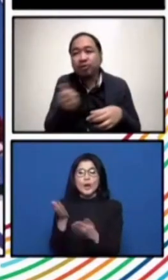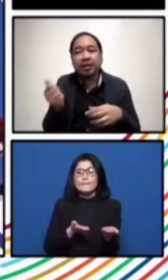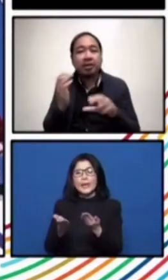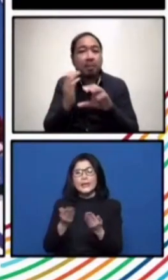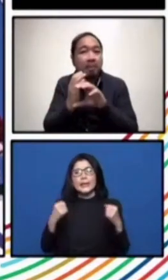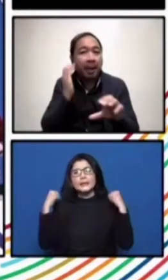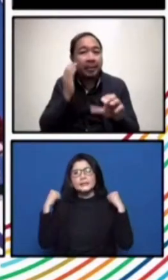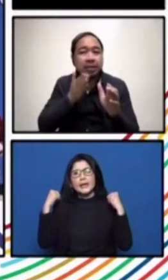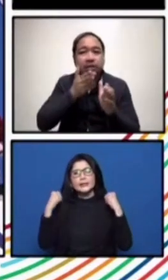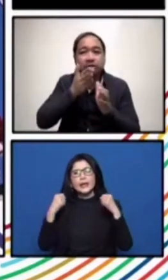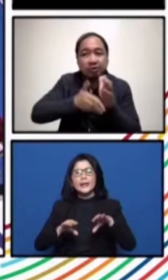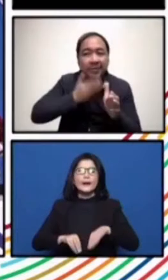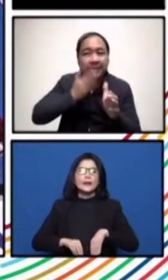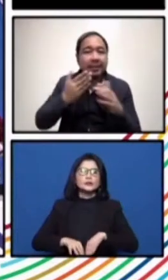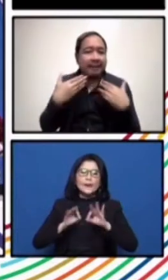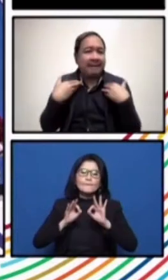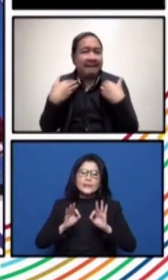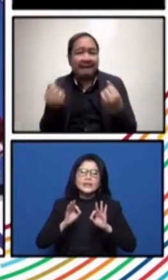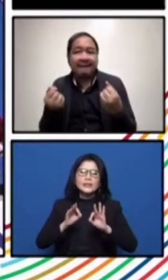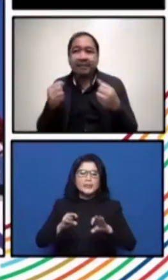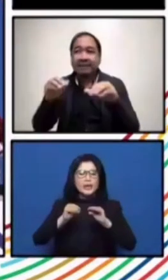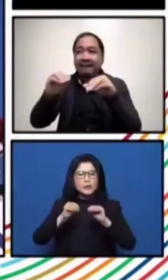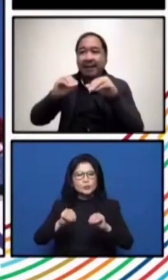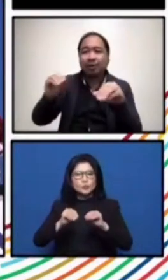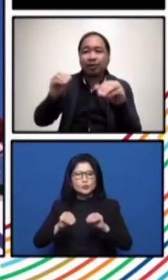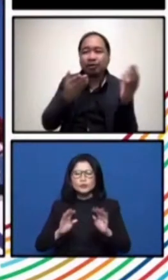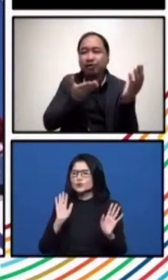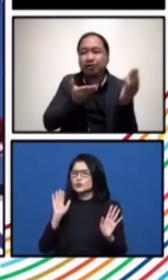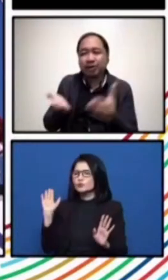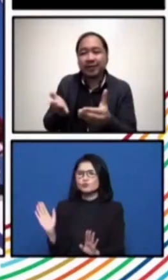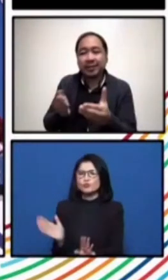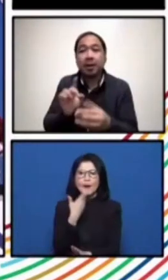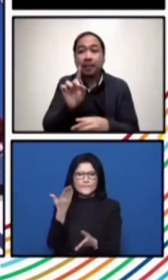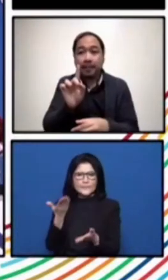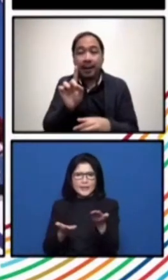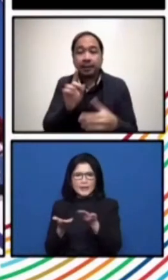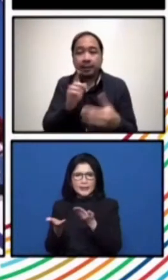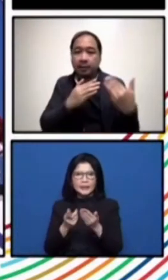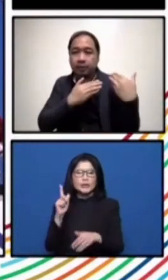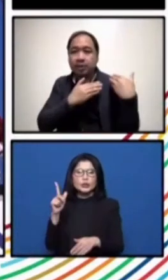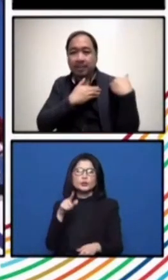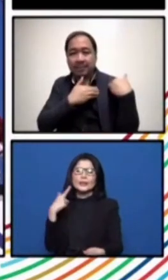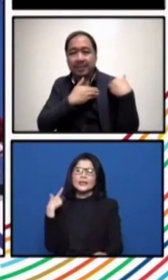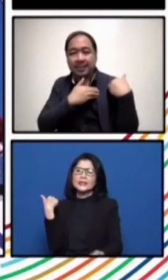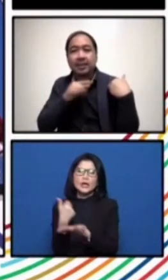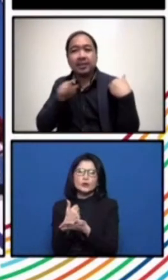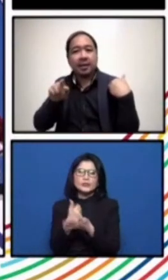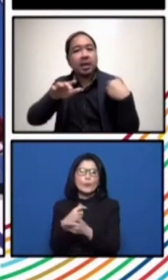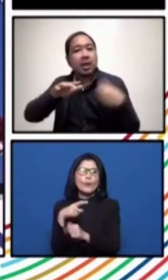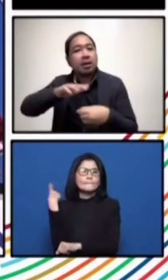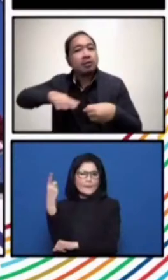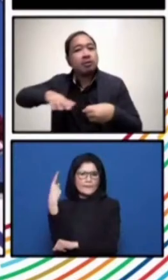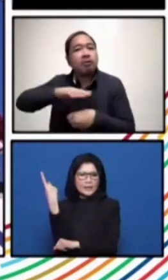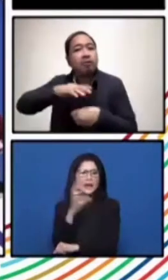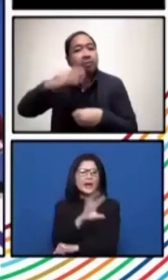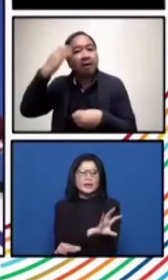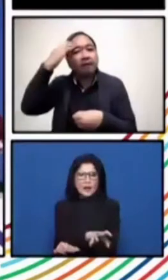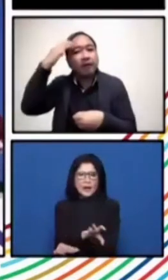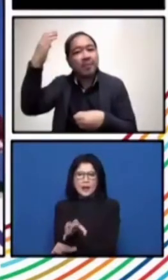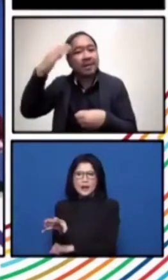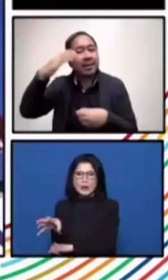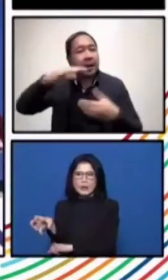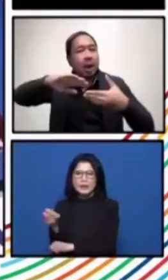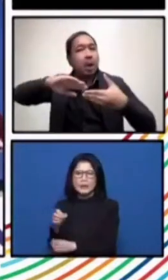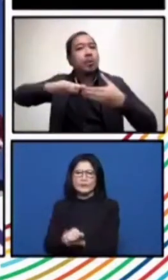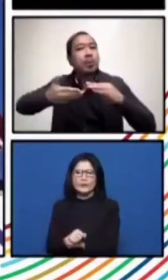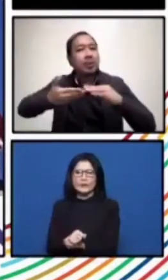and whatever Services those are the responsibilities of local governments therefore